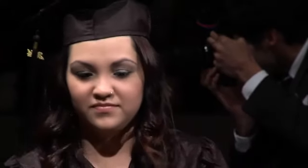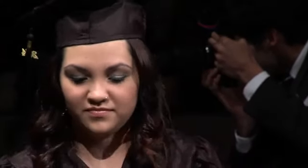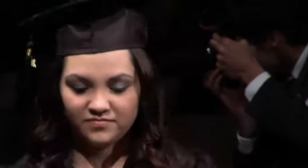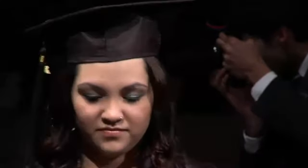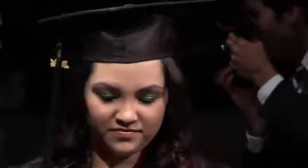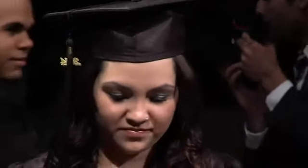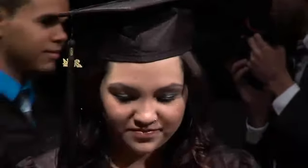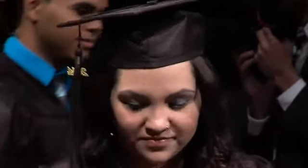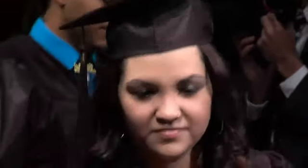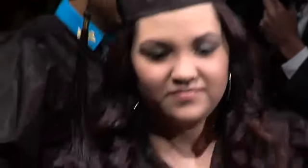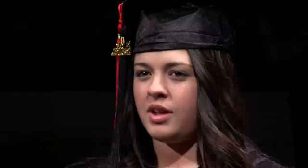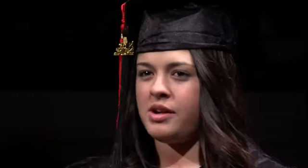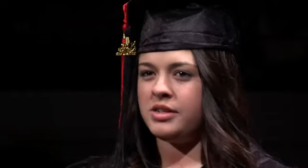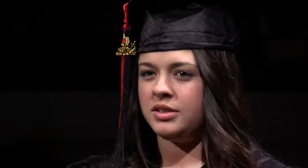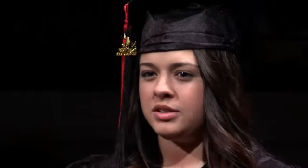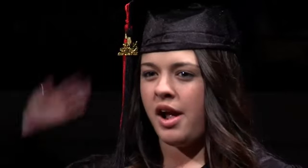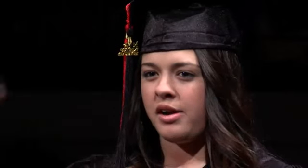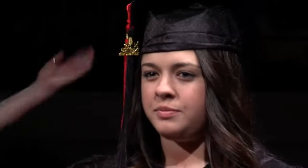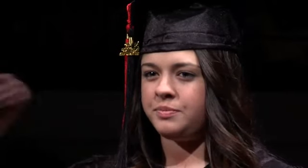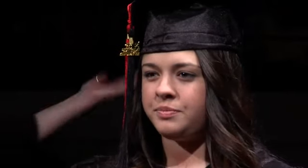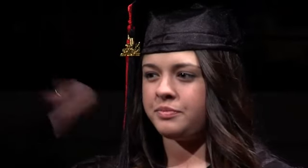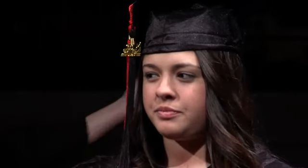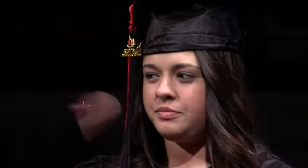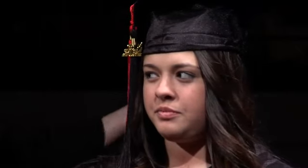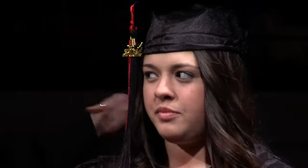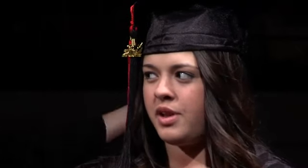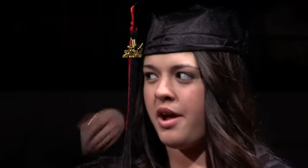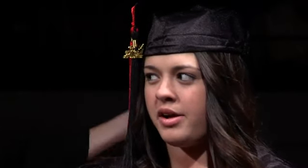Jasmine Yvette Garcia.